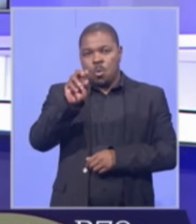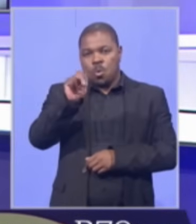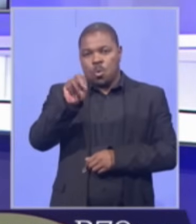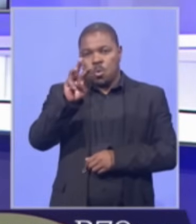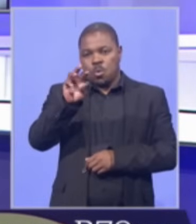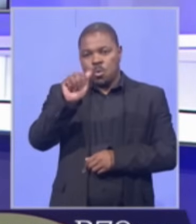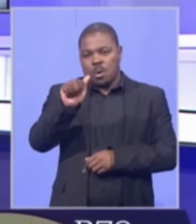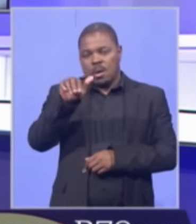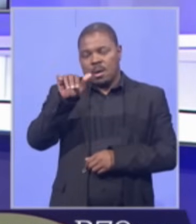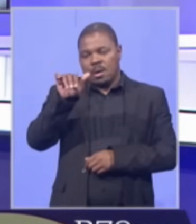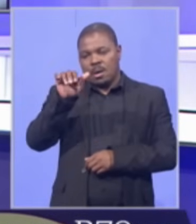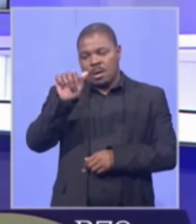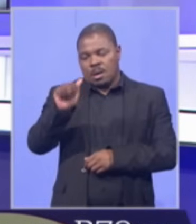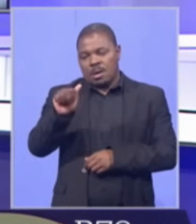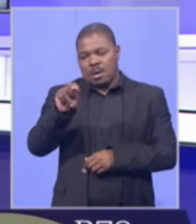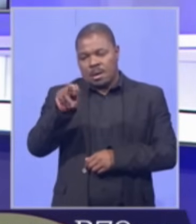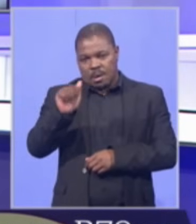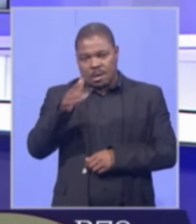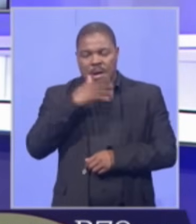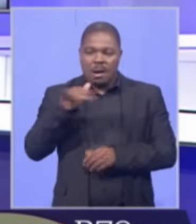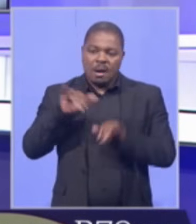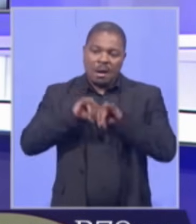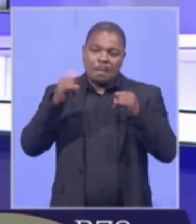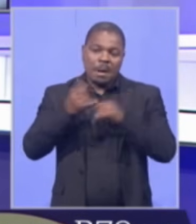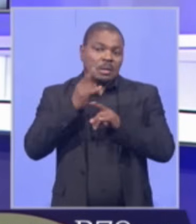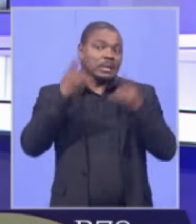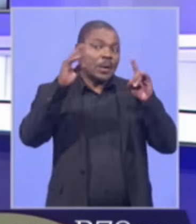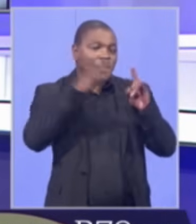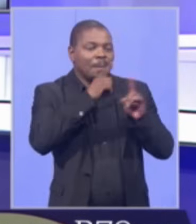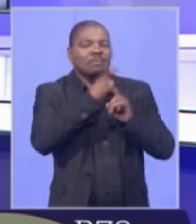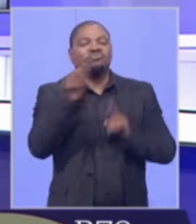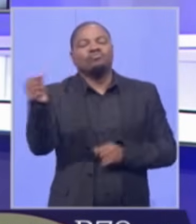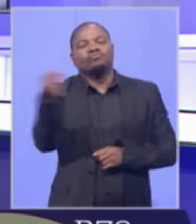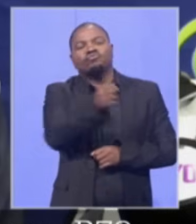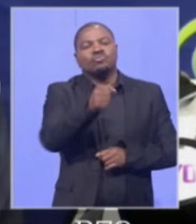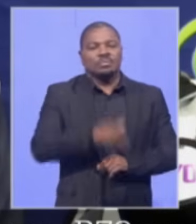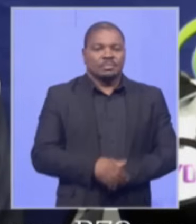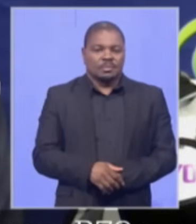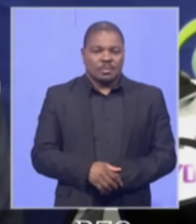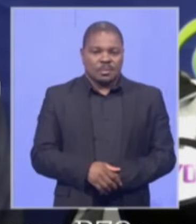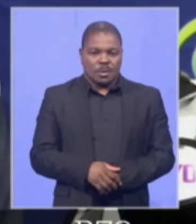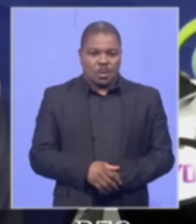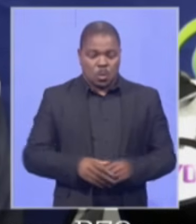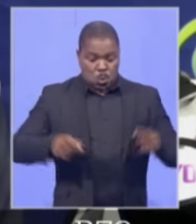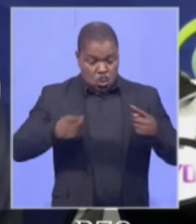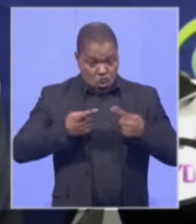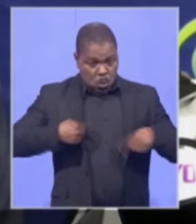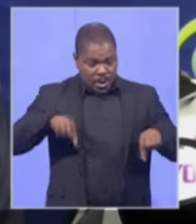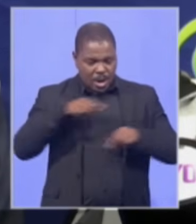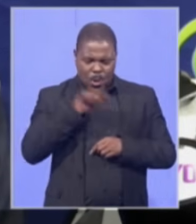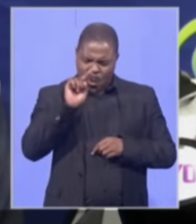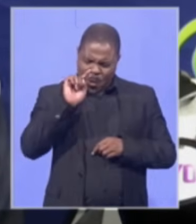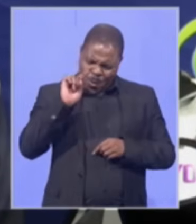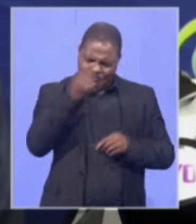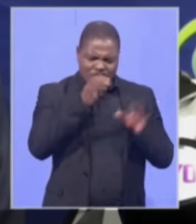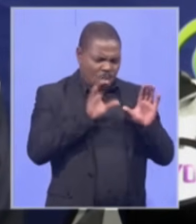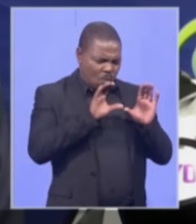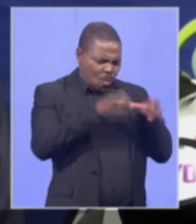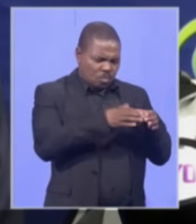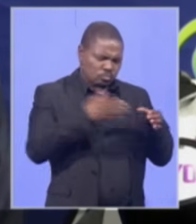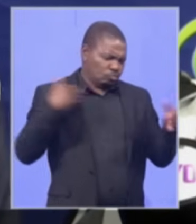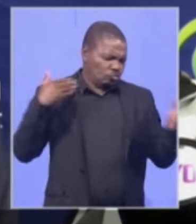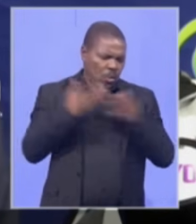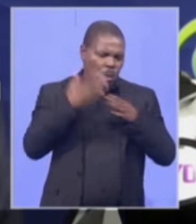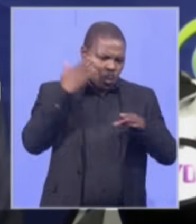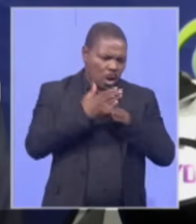e bego e se atlega go ka thwalwa. We are the only institution that has been